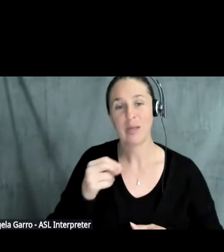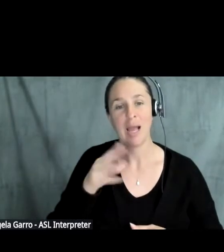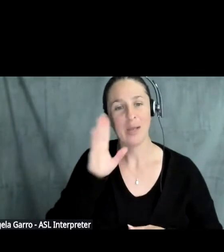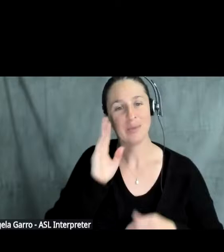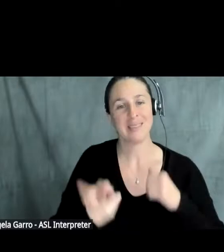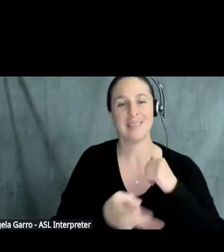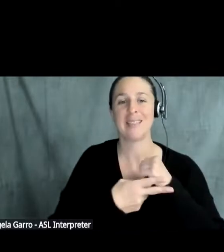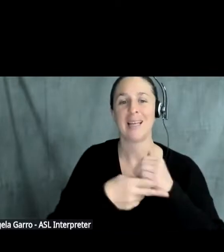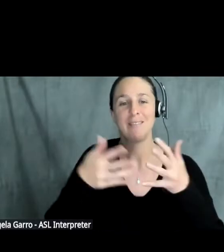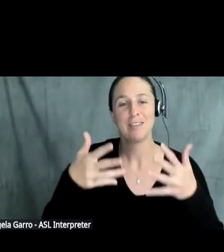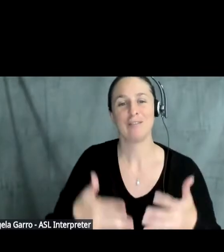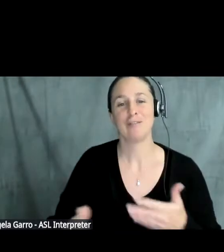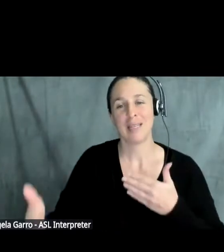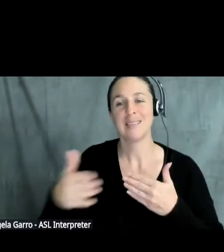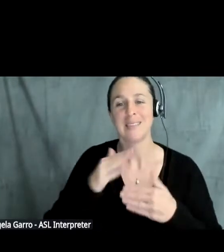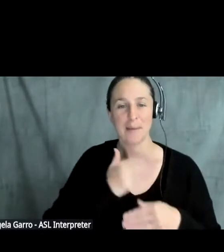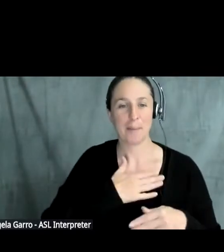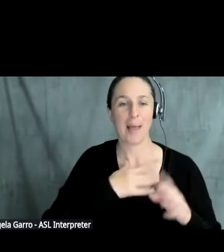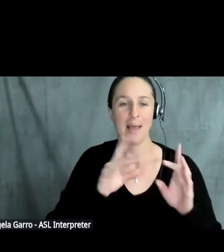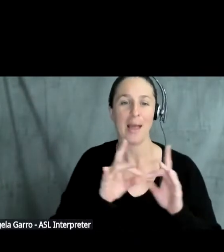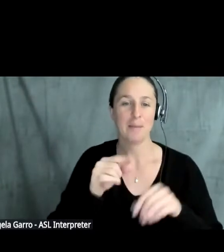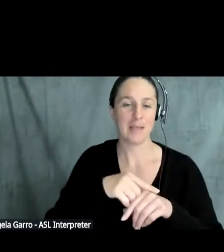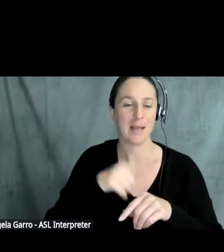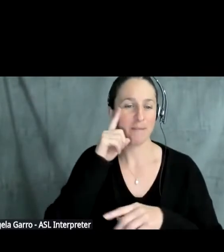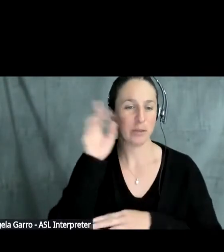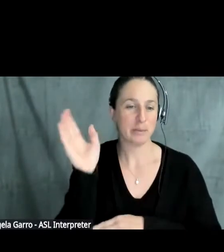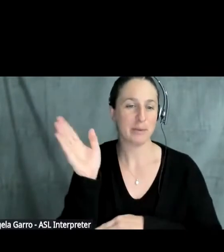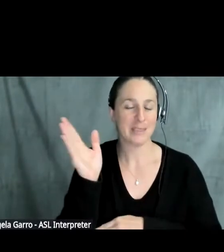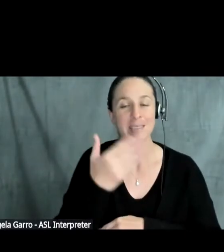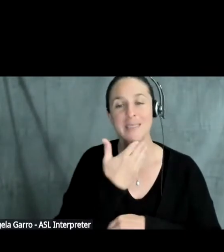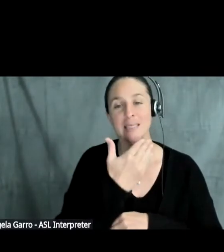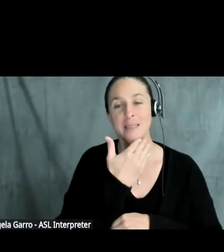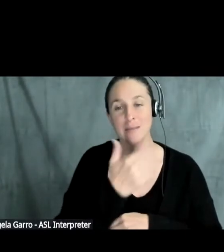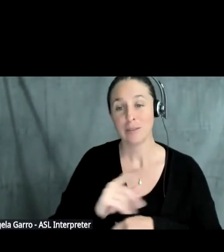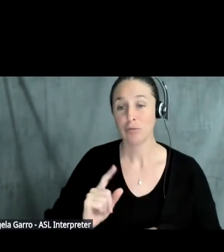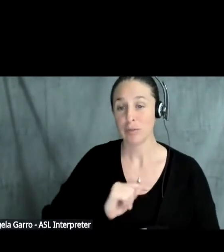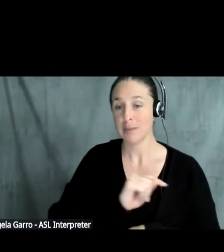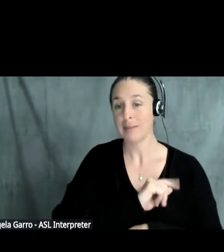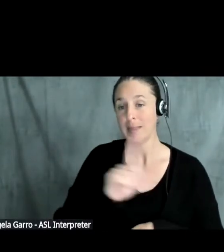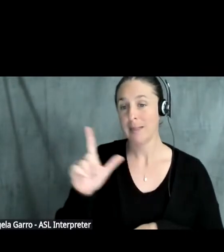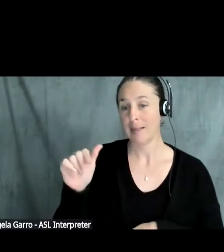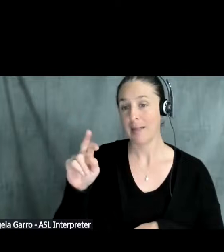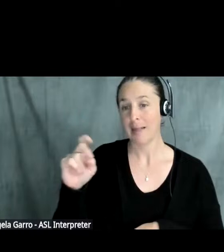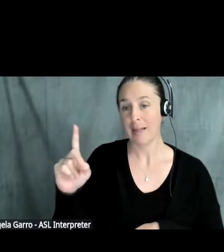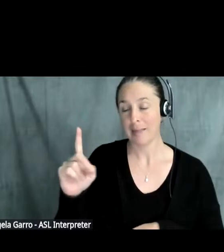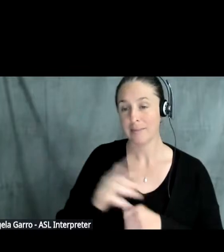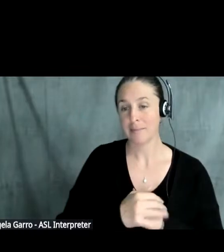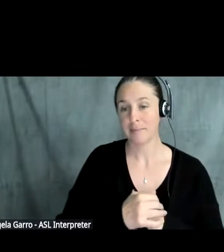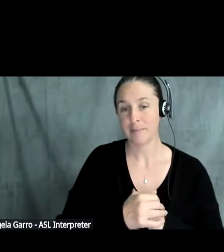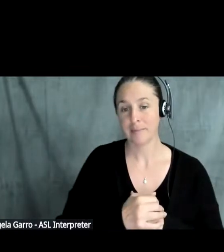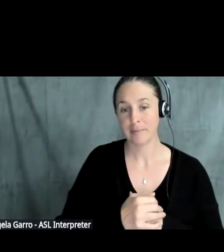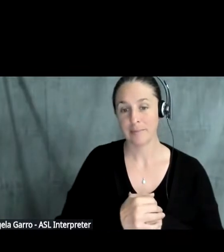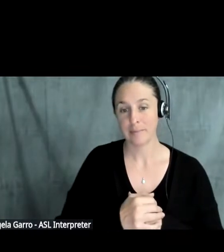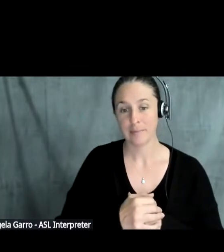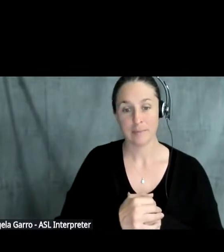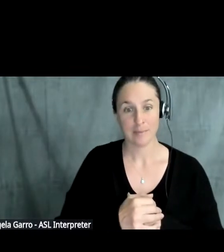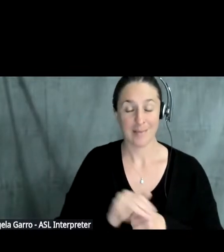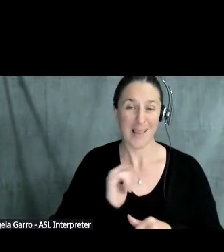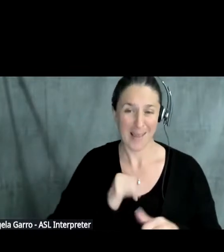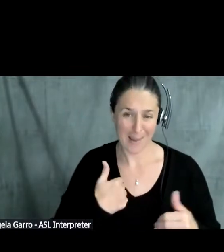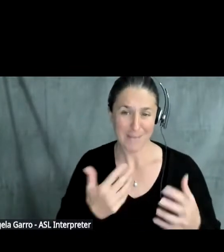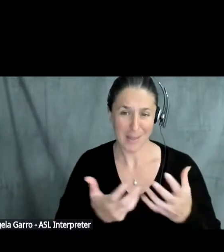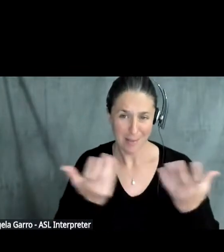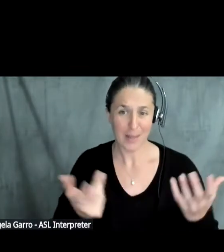time for the presentation. Thanks. Trustee Land. Sing, sing. I have a lot to say